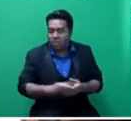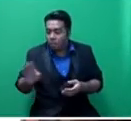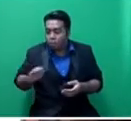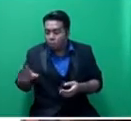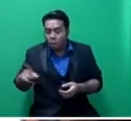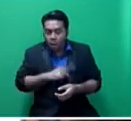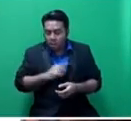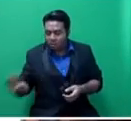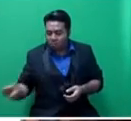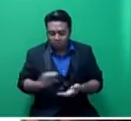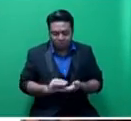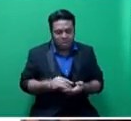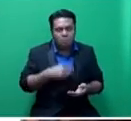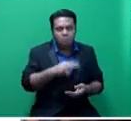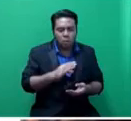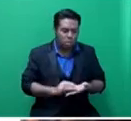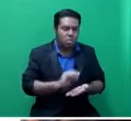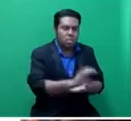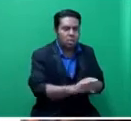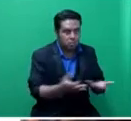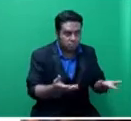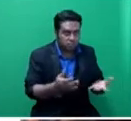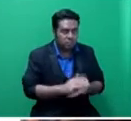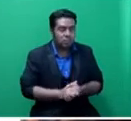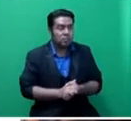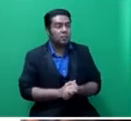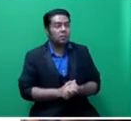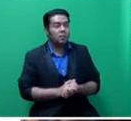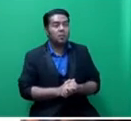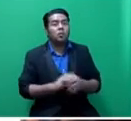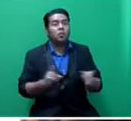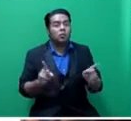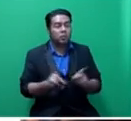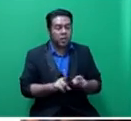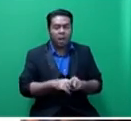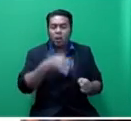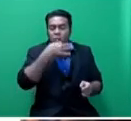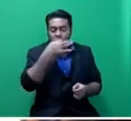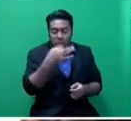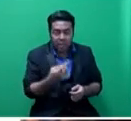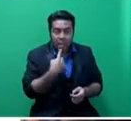I wish to say, and I would urge all honorable members in the House